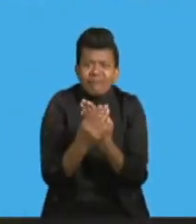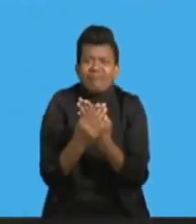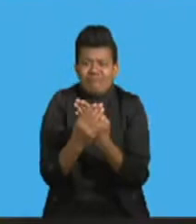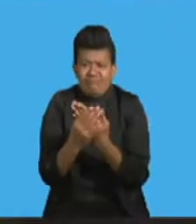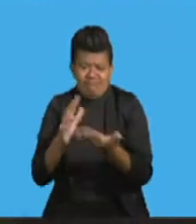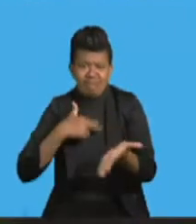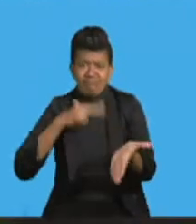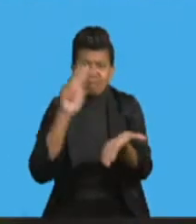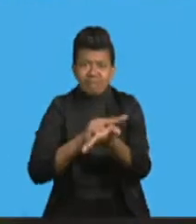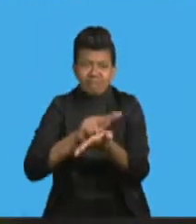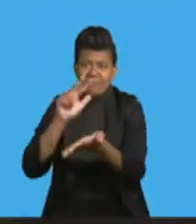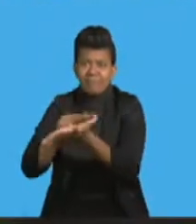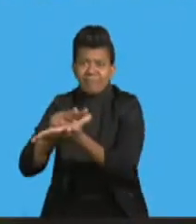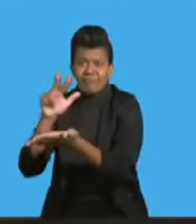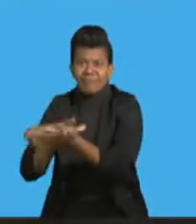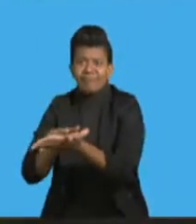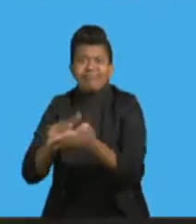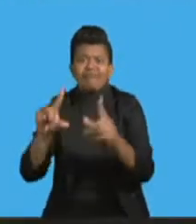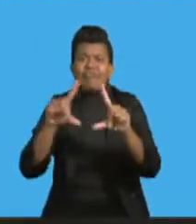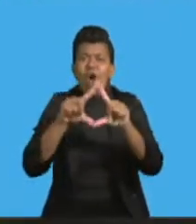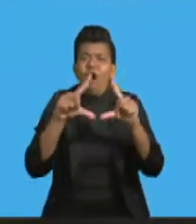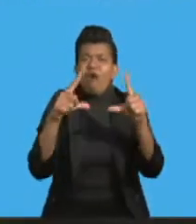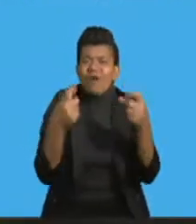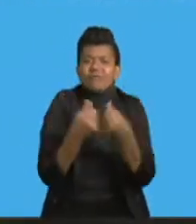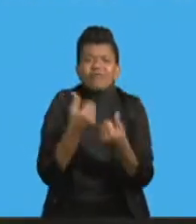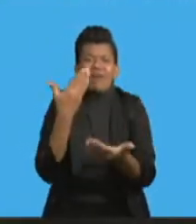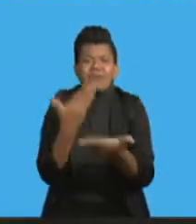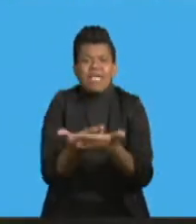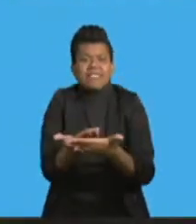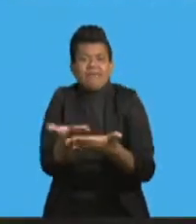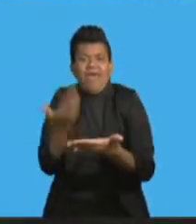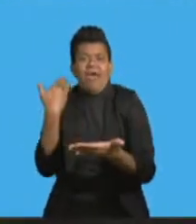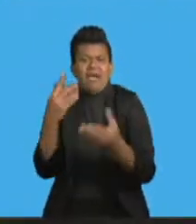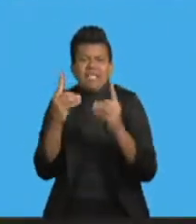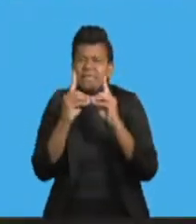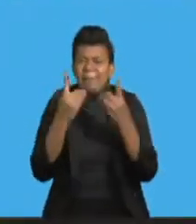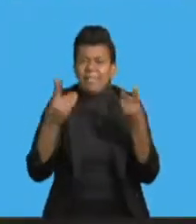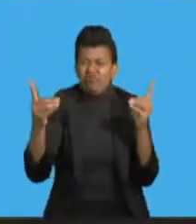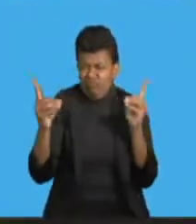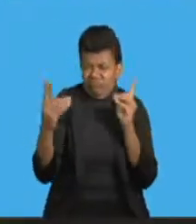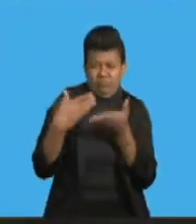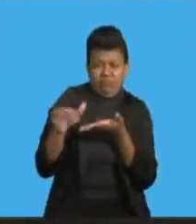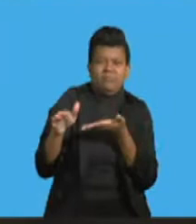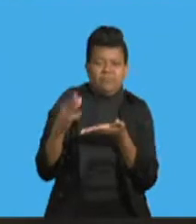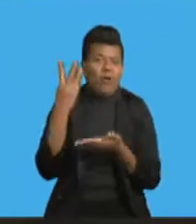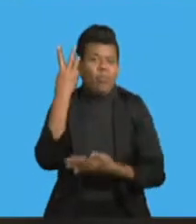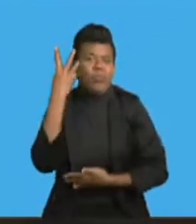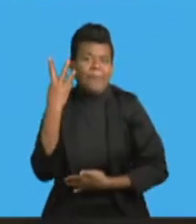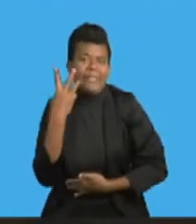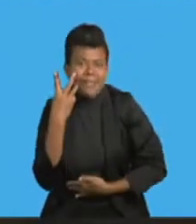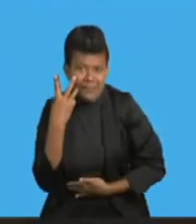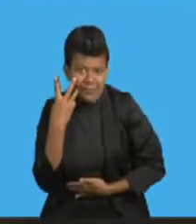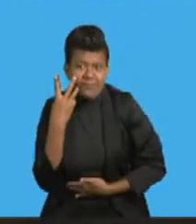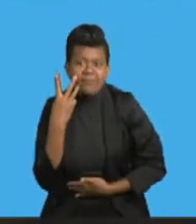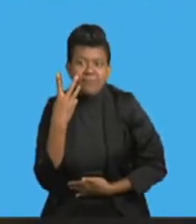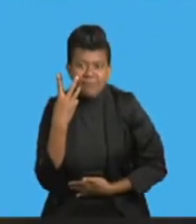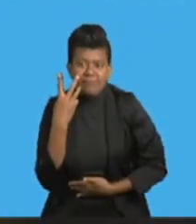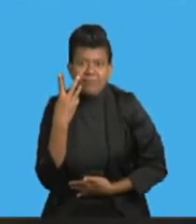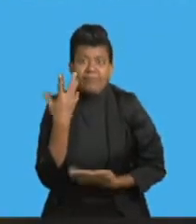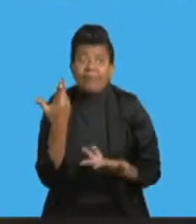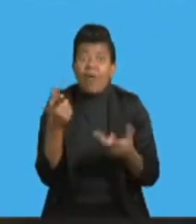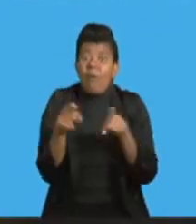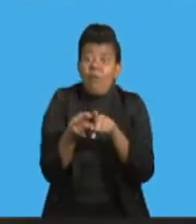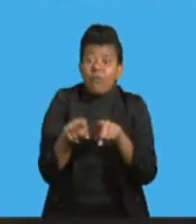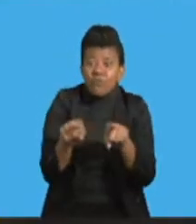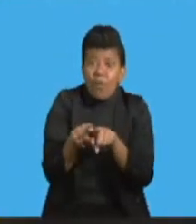the Convention on the Elimination of Discrimination Against Women. And it also put